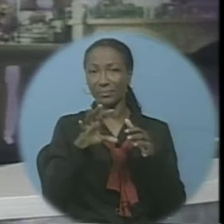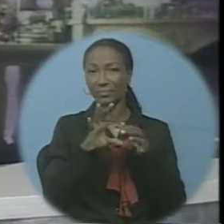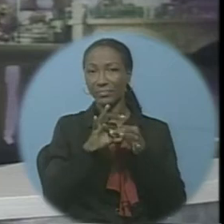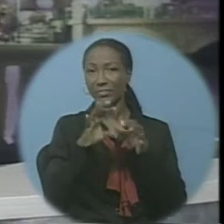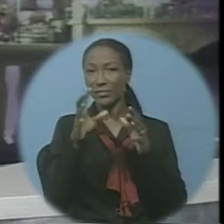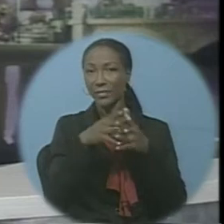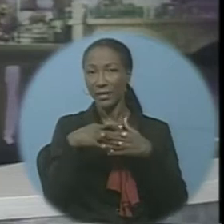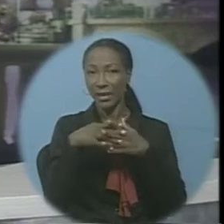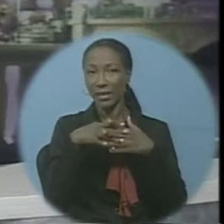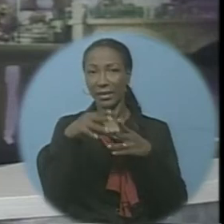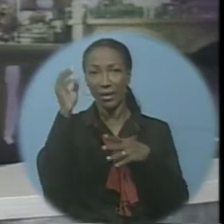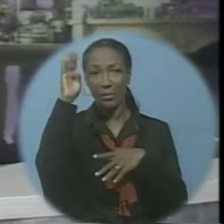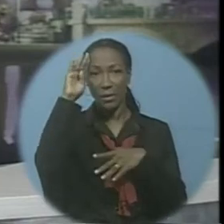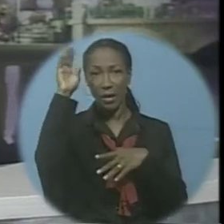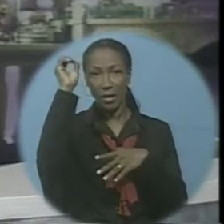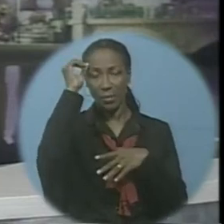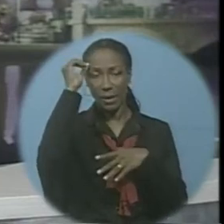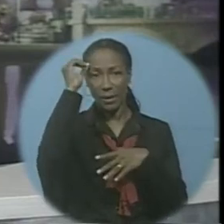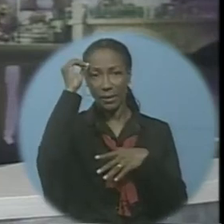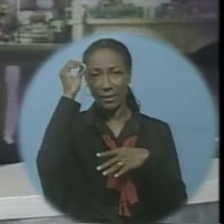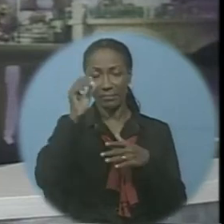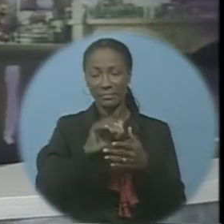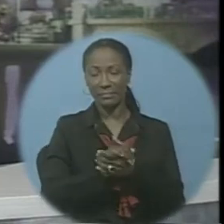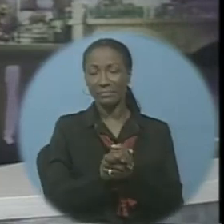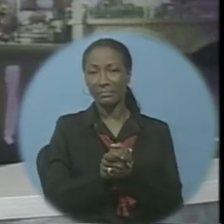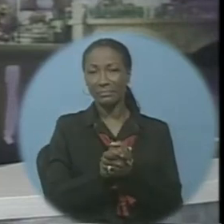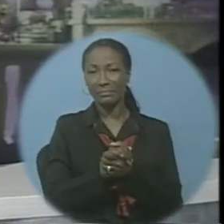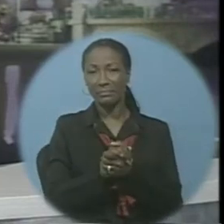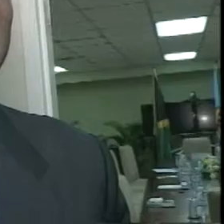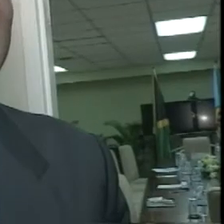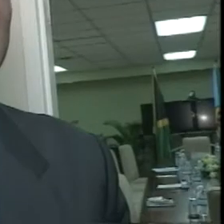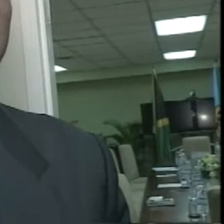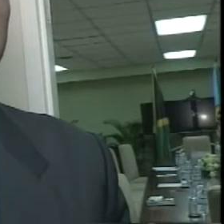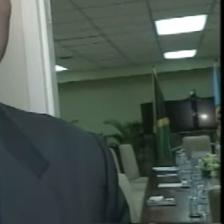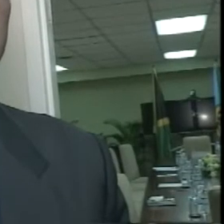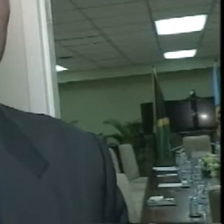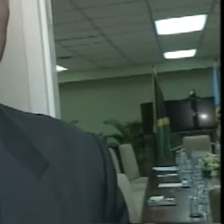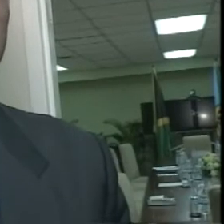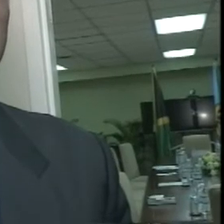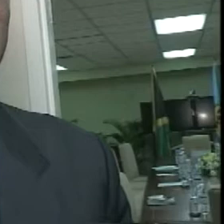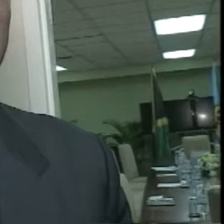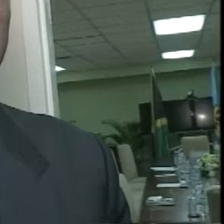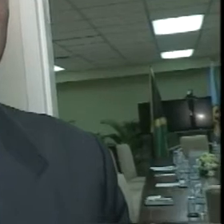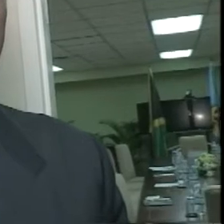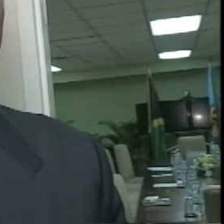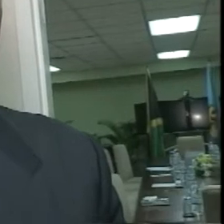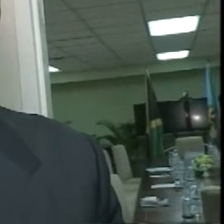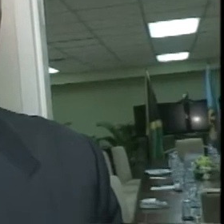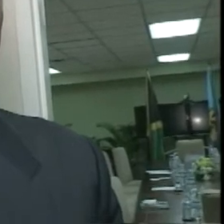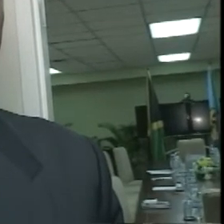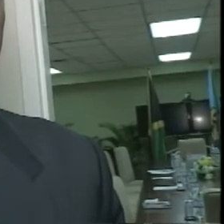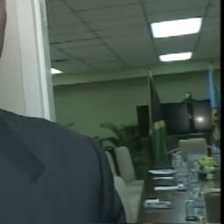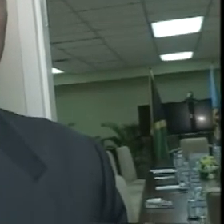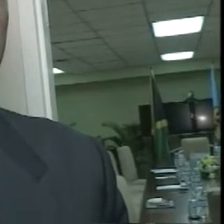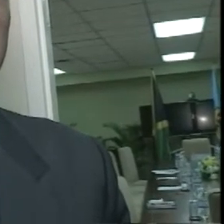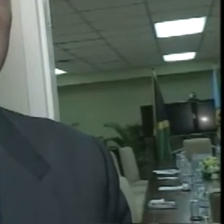interest to the two sides, including competitiveness. The time has come for us to